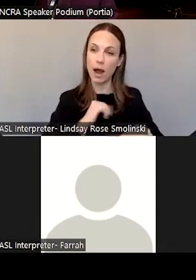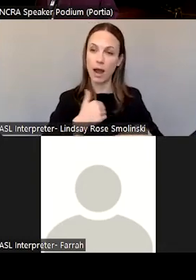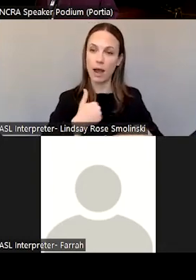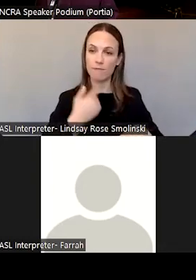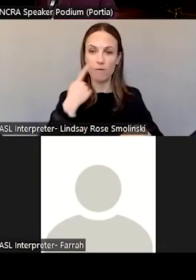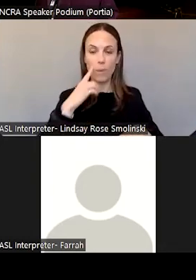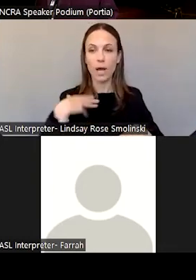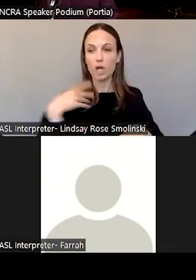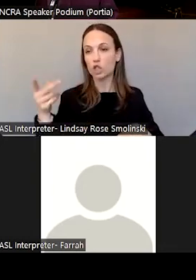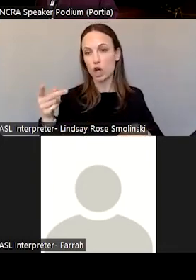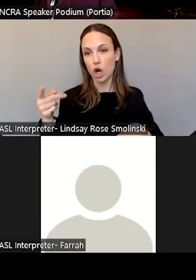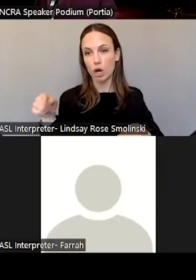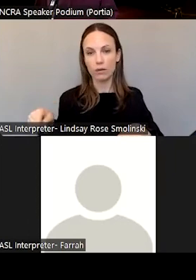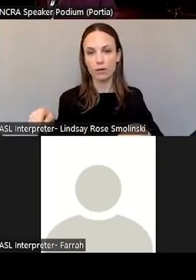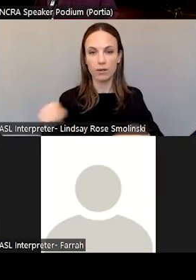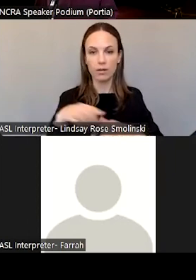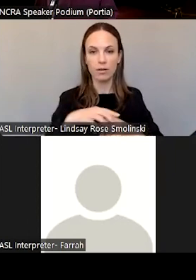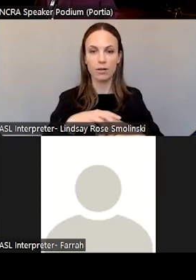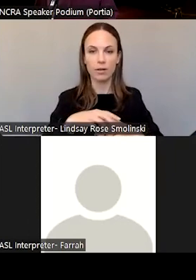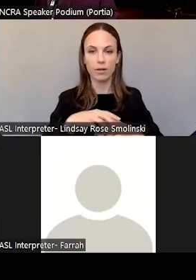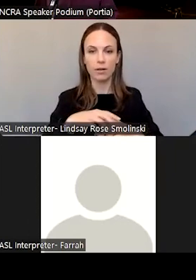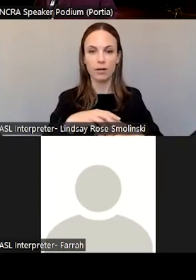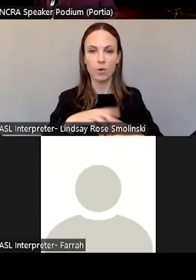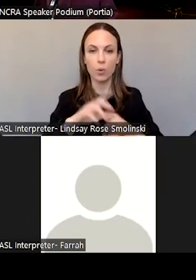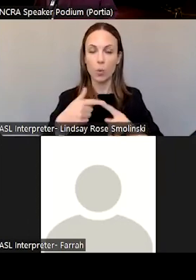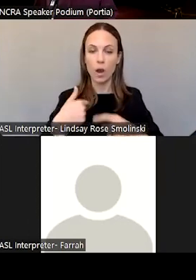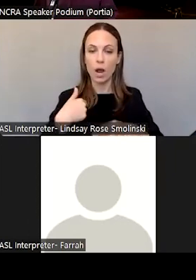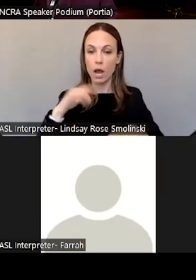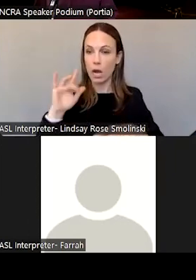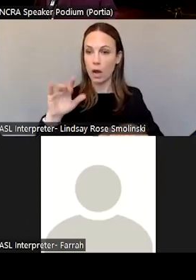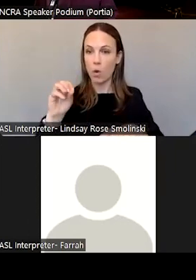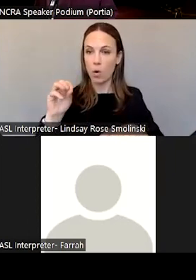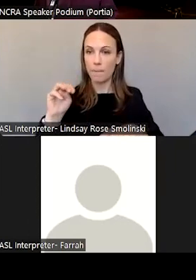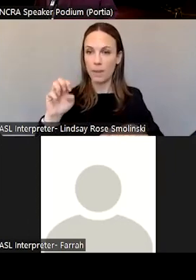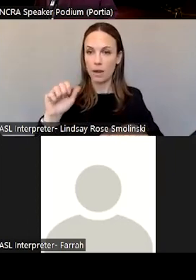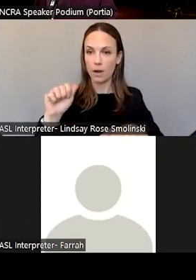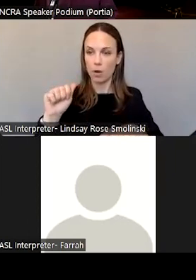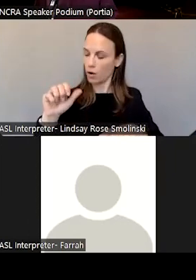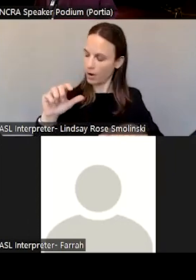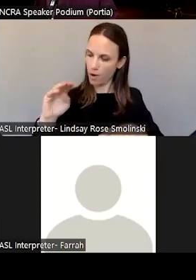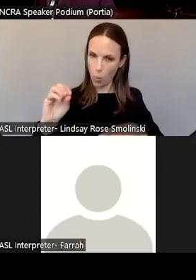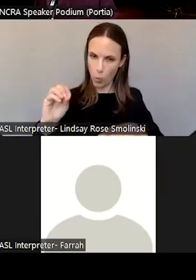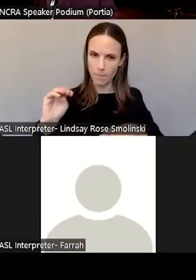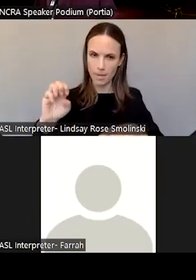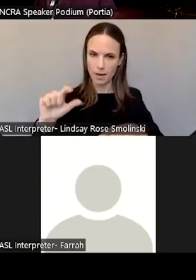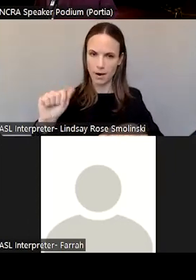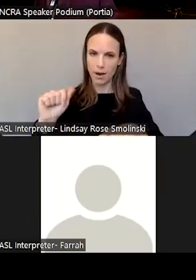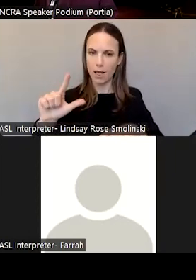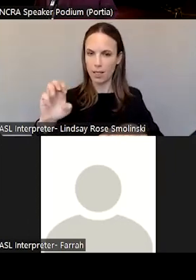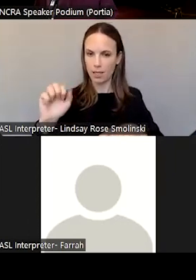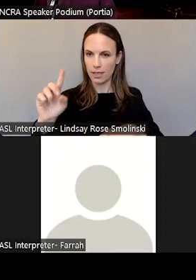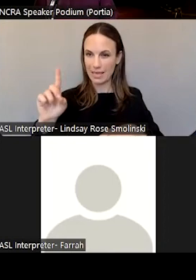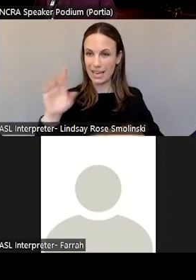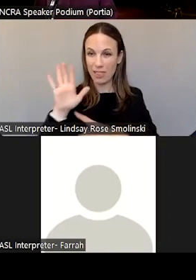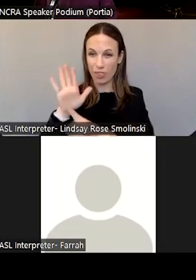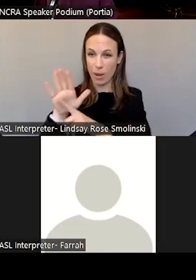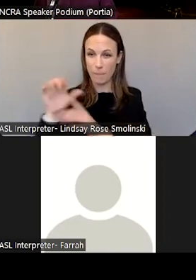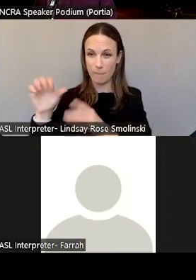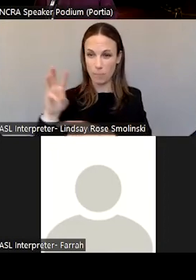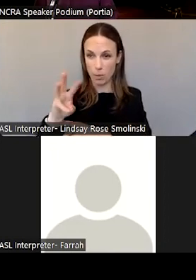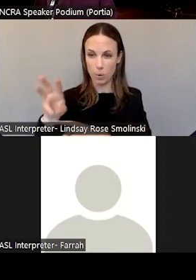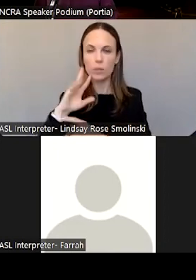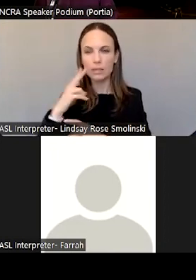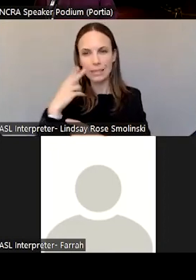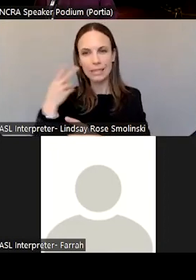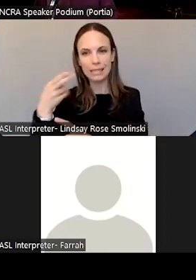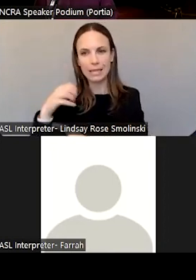my dog, Amigo Lee. And when I click on Amigo Lee's page, you will actually see